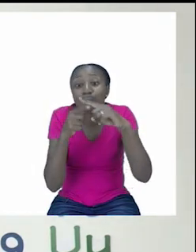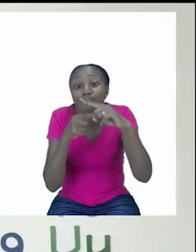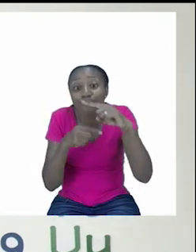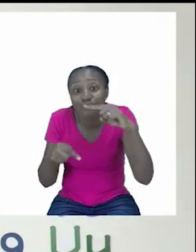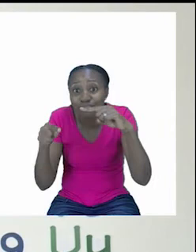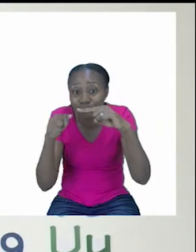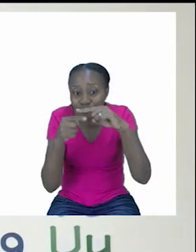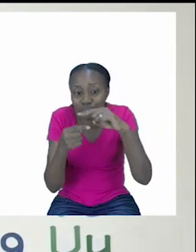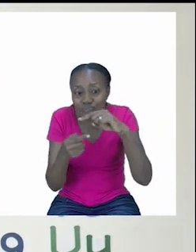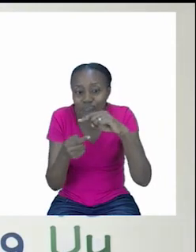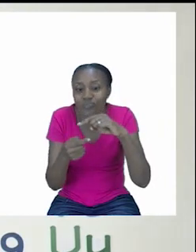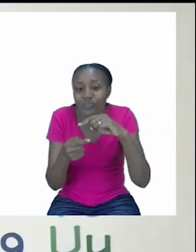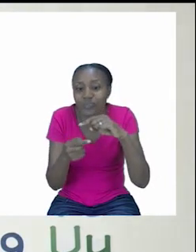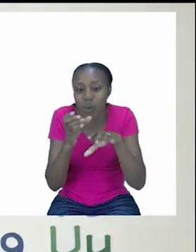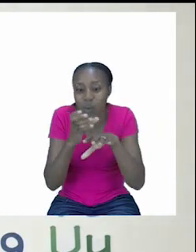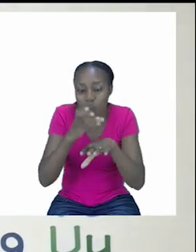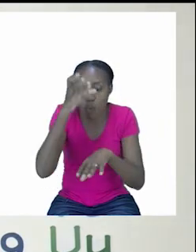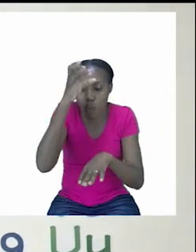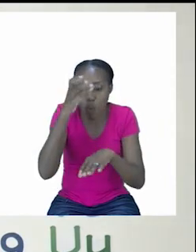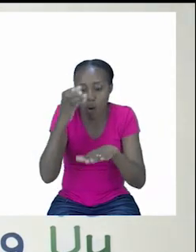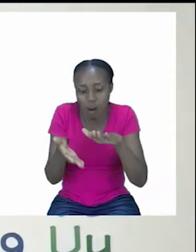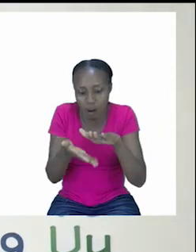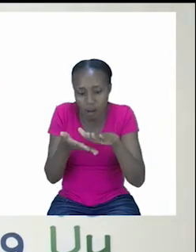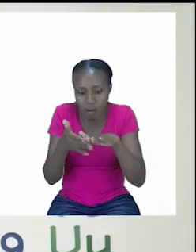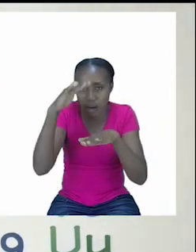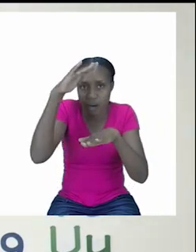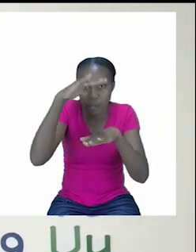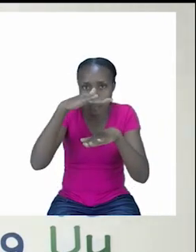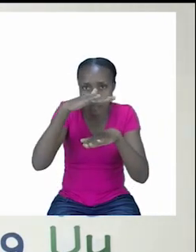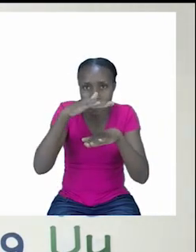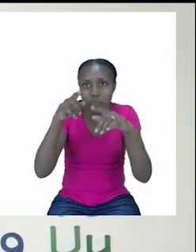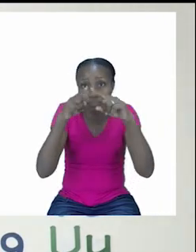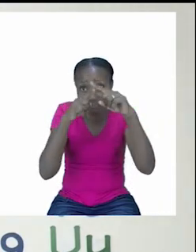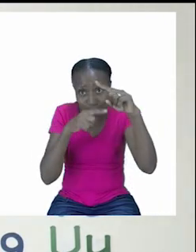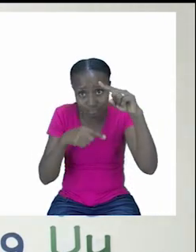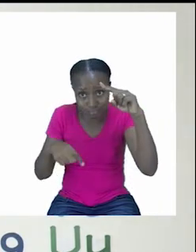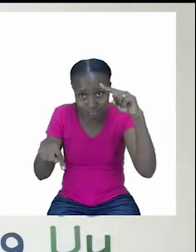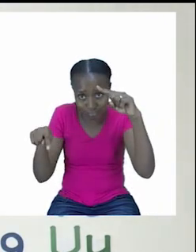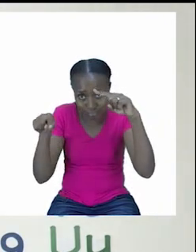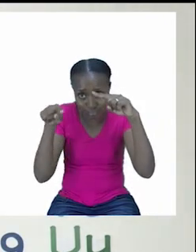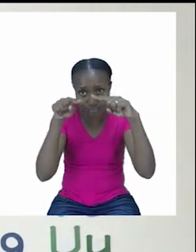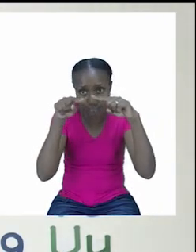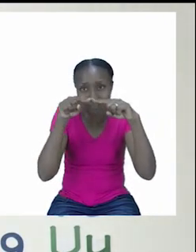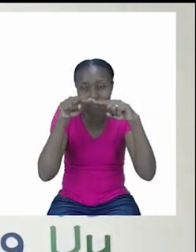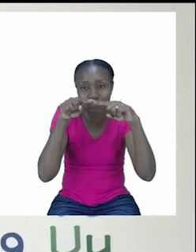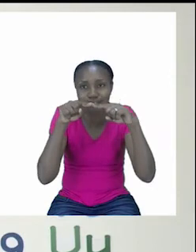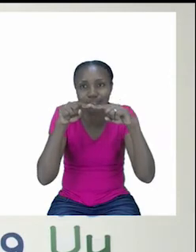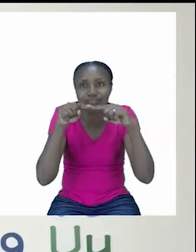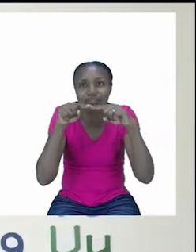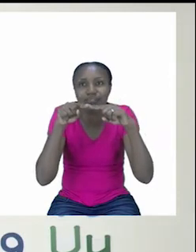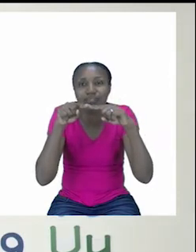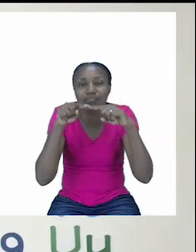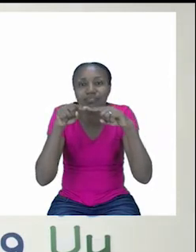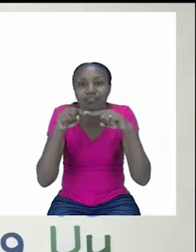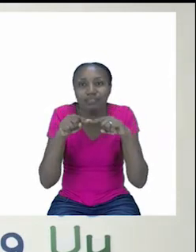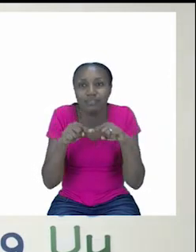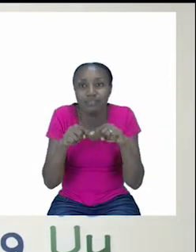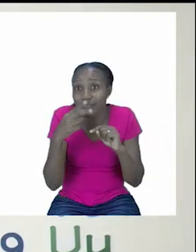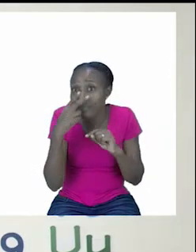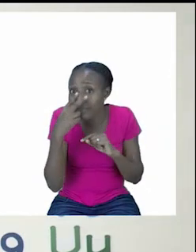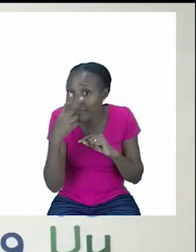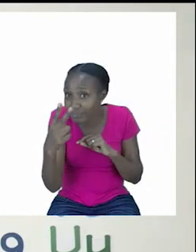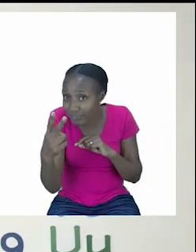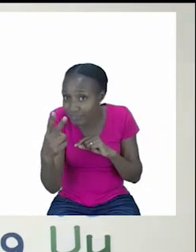the bottom and at the top of the glass. Can you see the